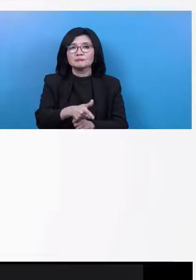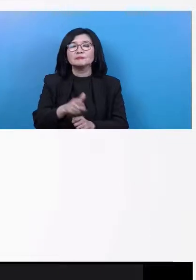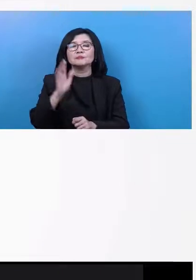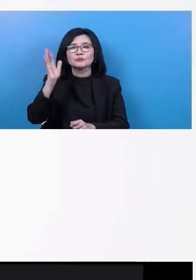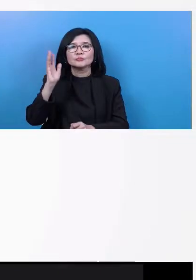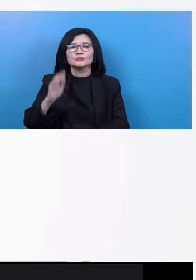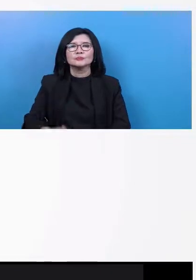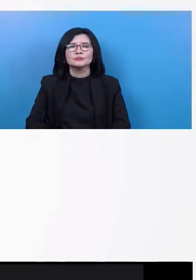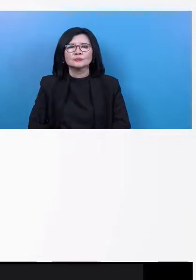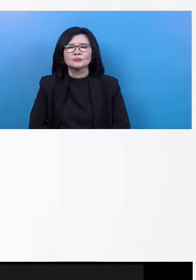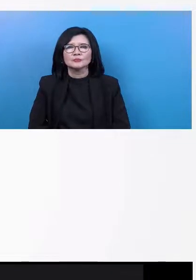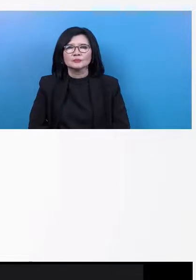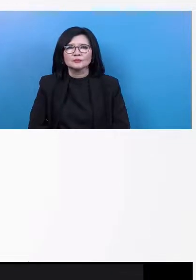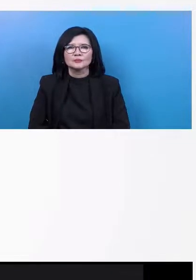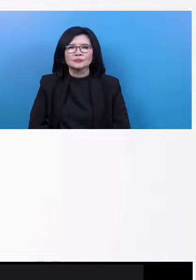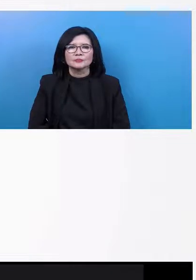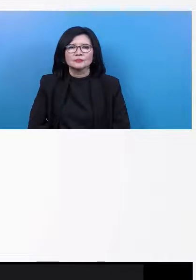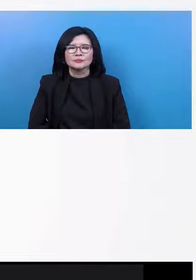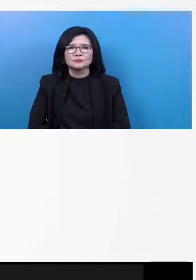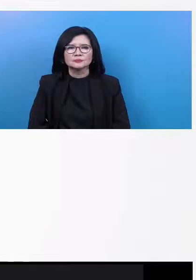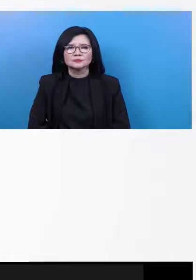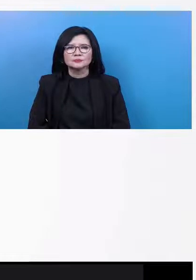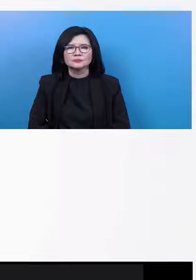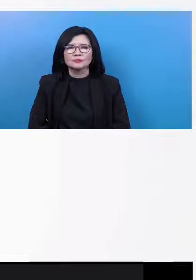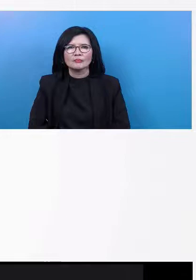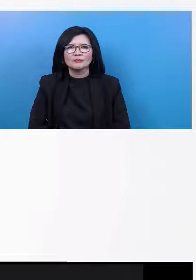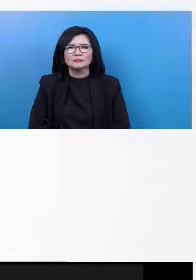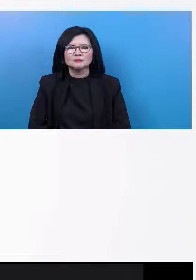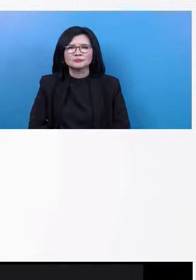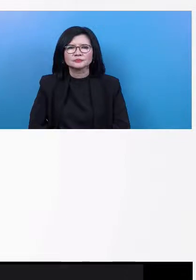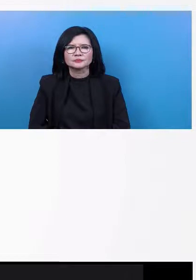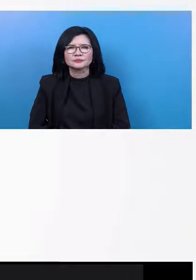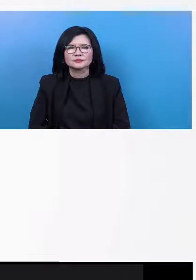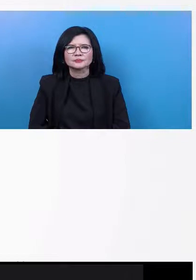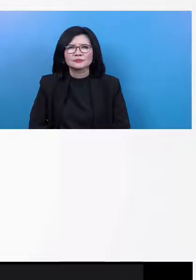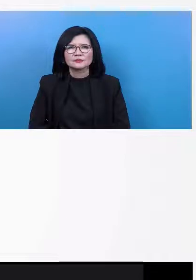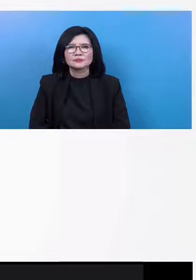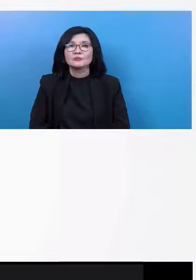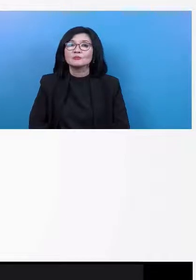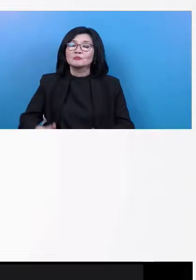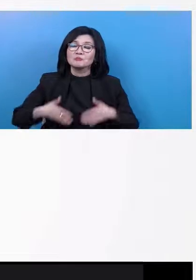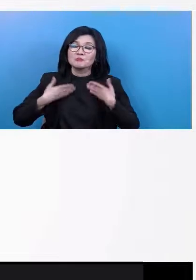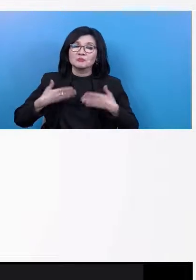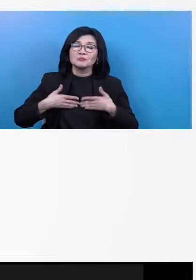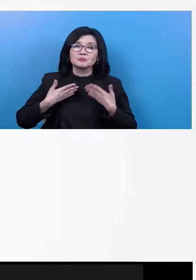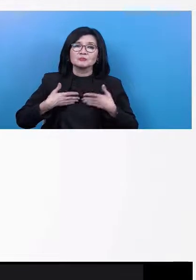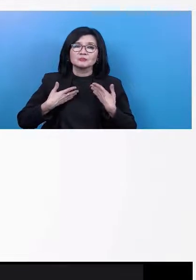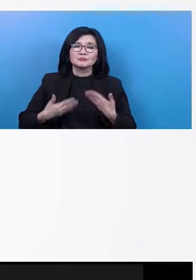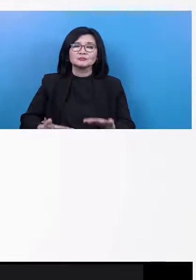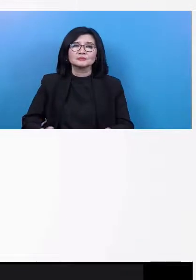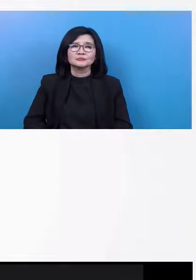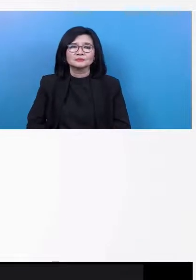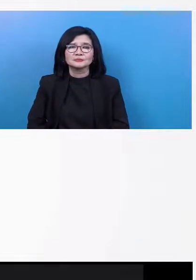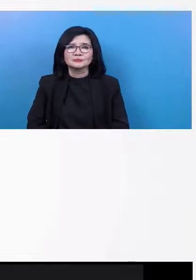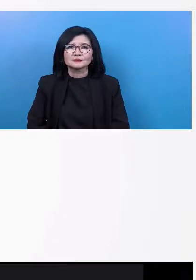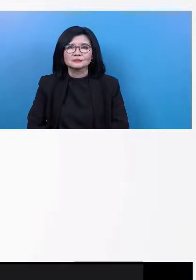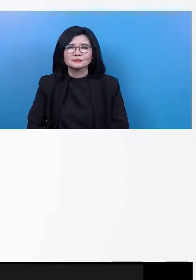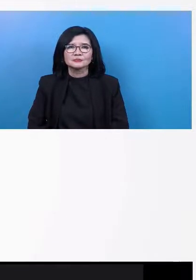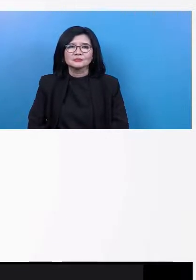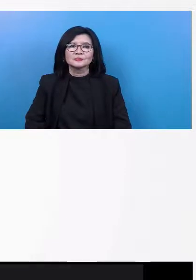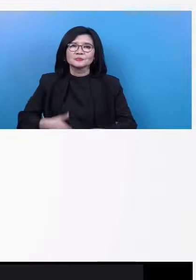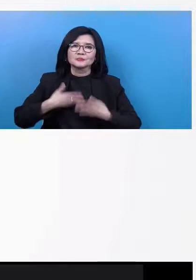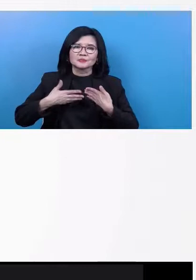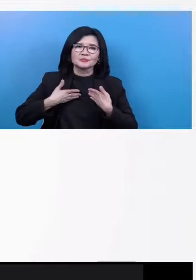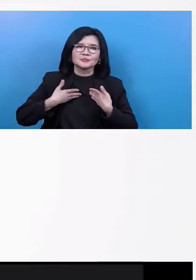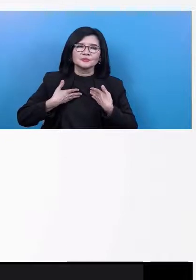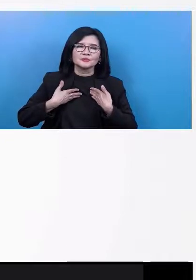innovative way of looking at things. They will actually look to see what investments are